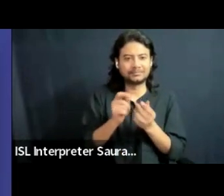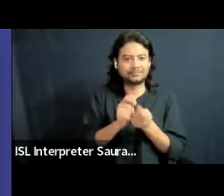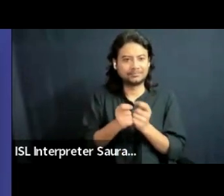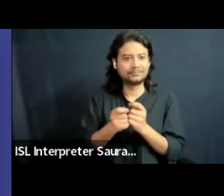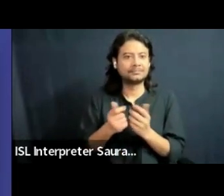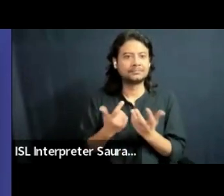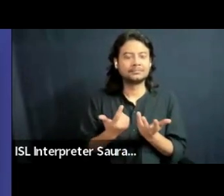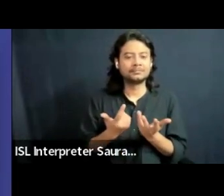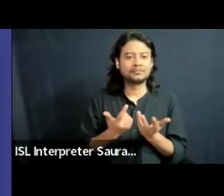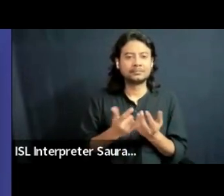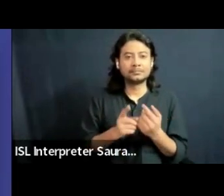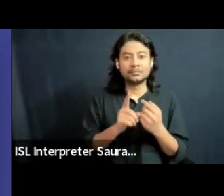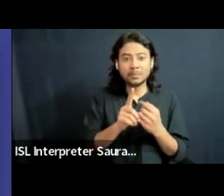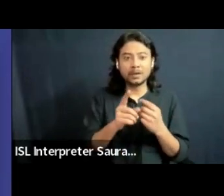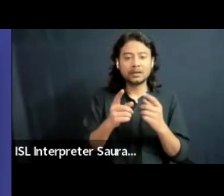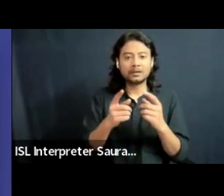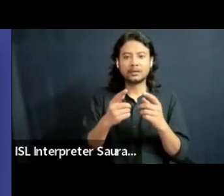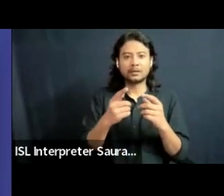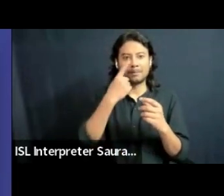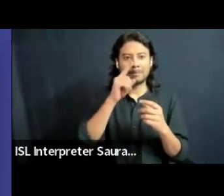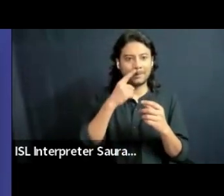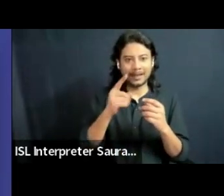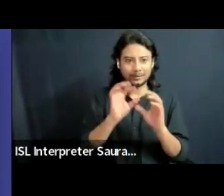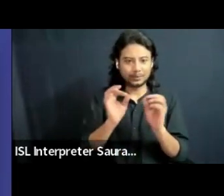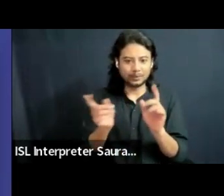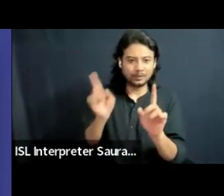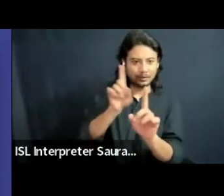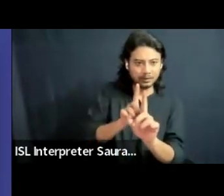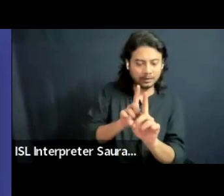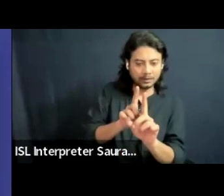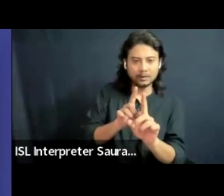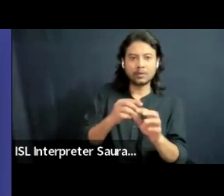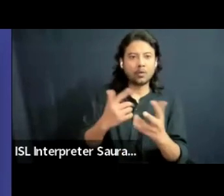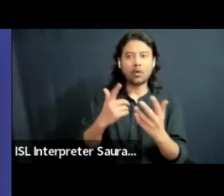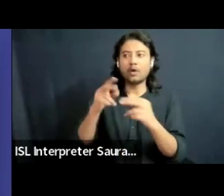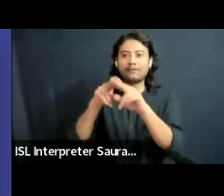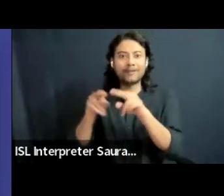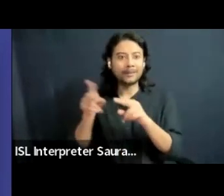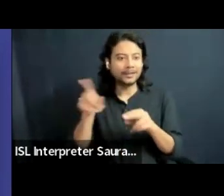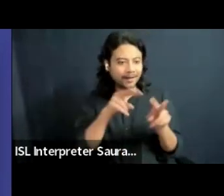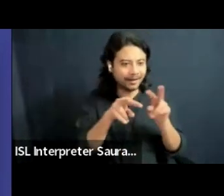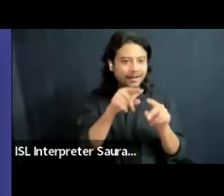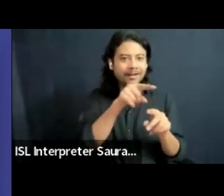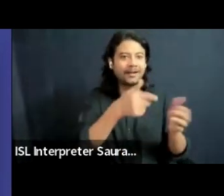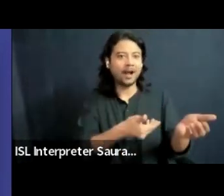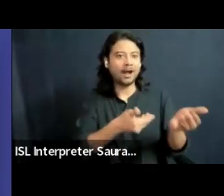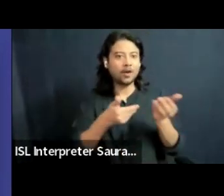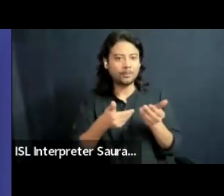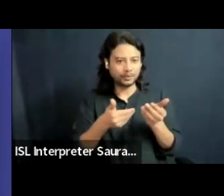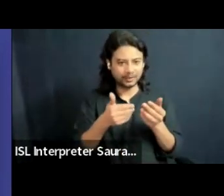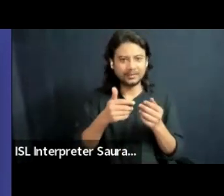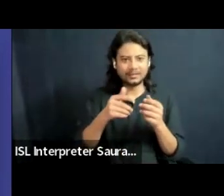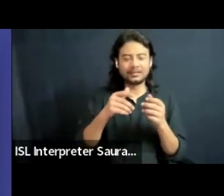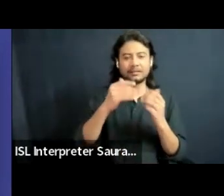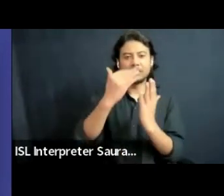on foster care and adoption, we really need to sit down and look at them in relation to the